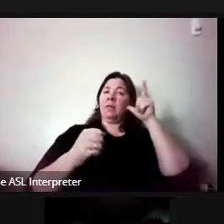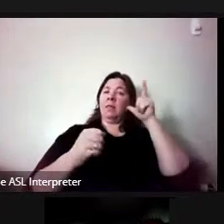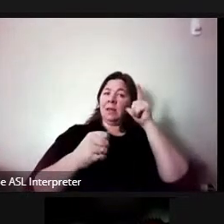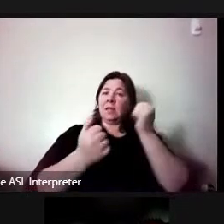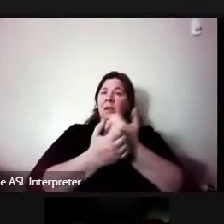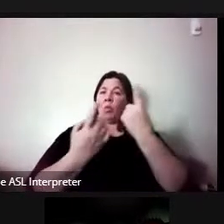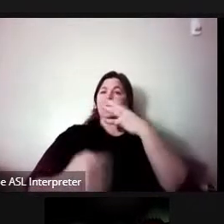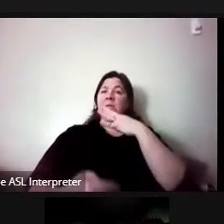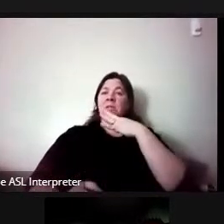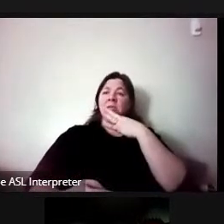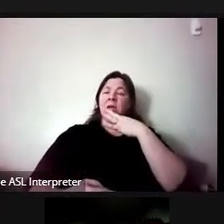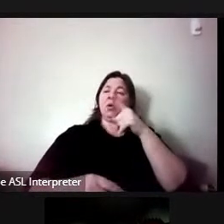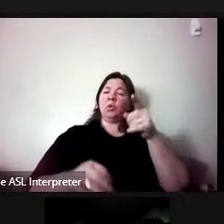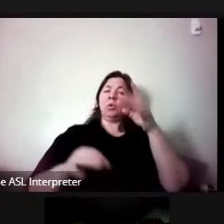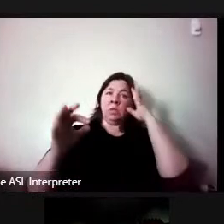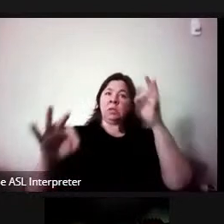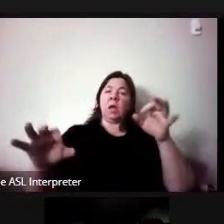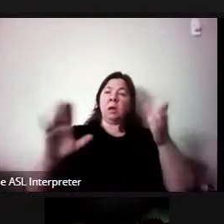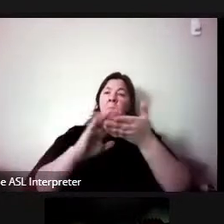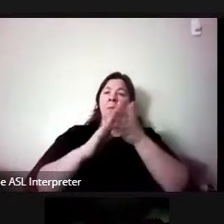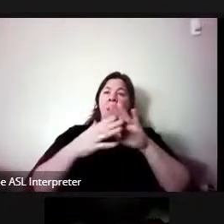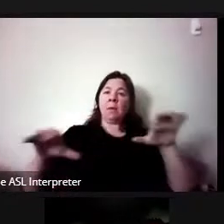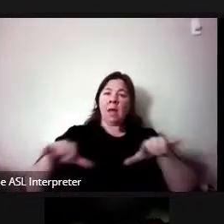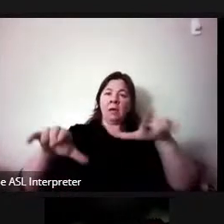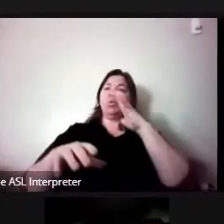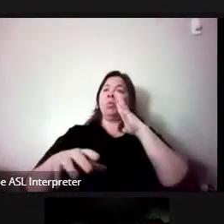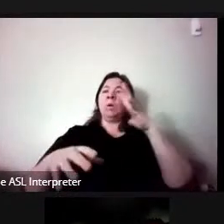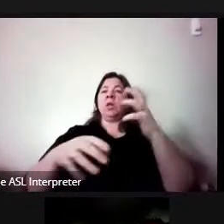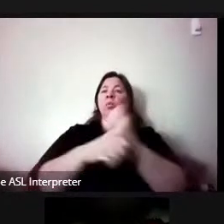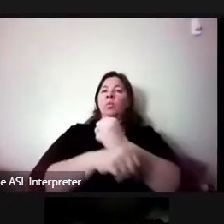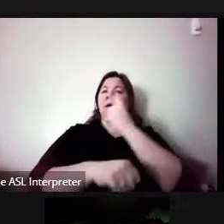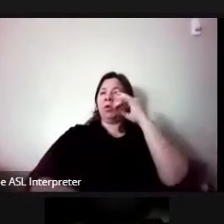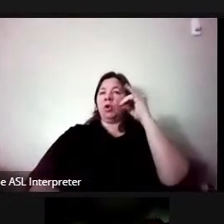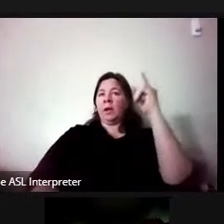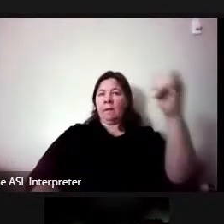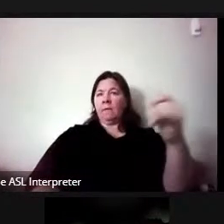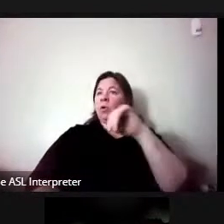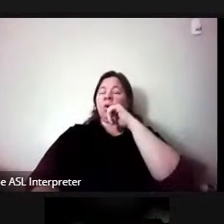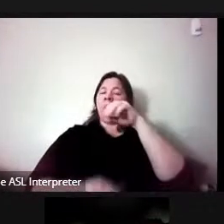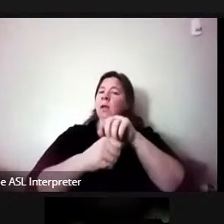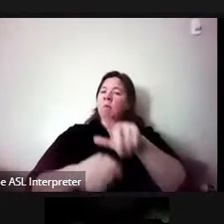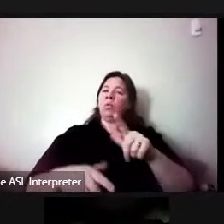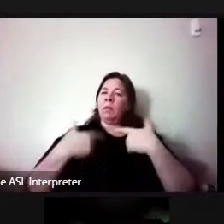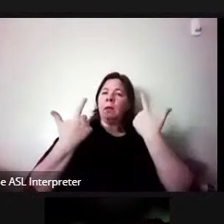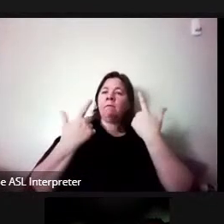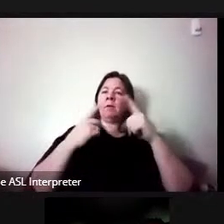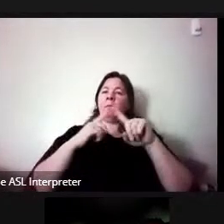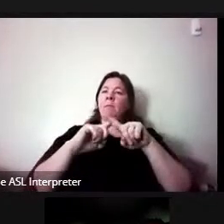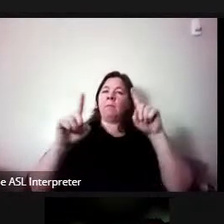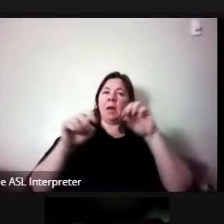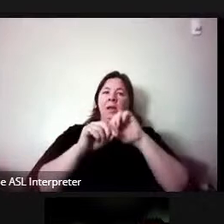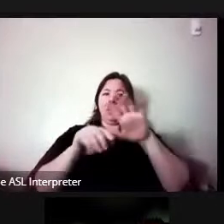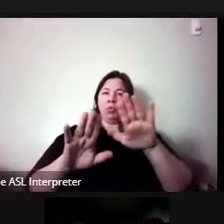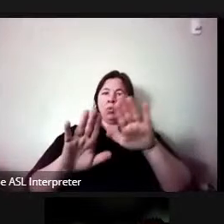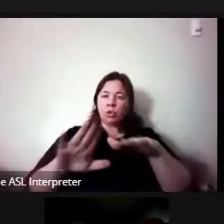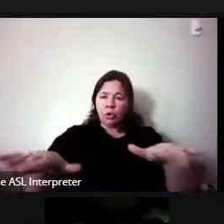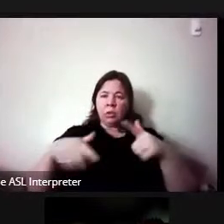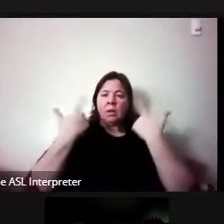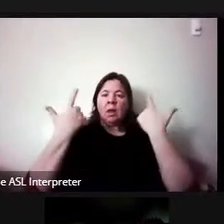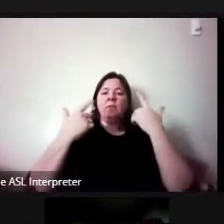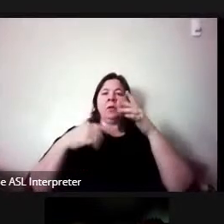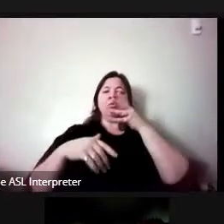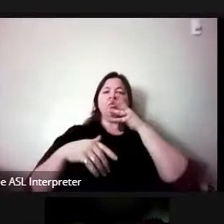the action to be in it, you will win, and you will win forever, not only in your lifetime, but in your children